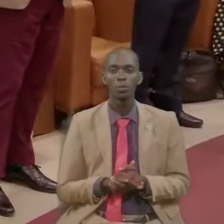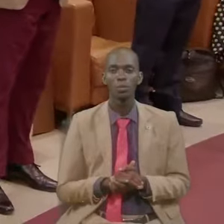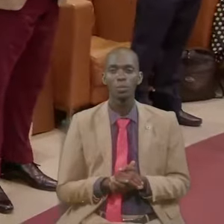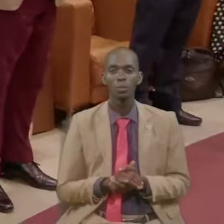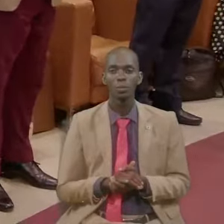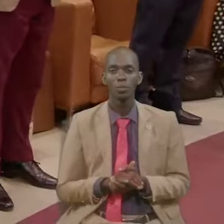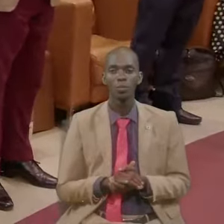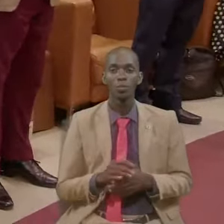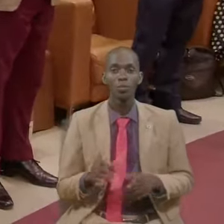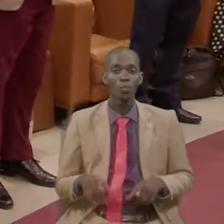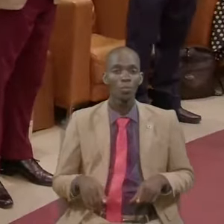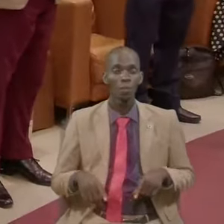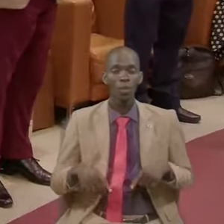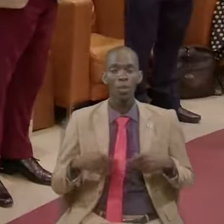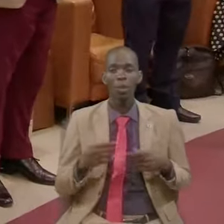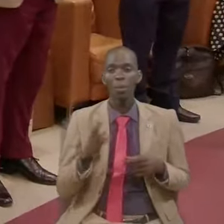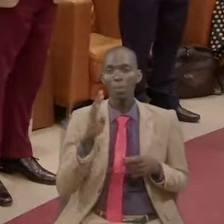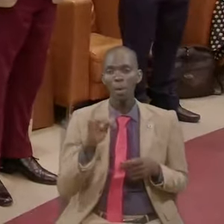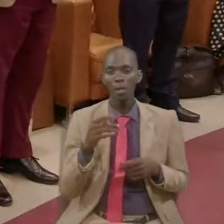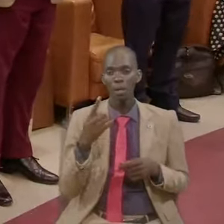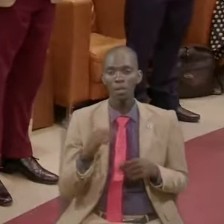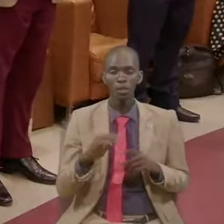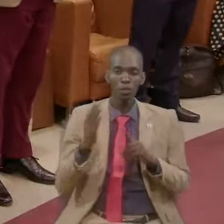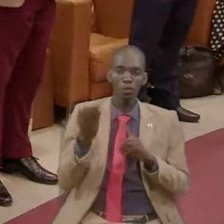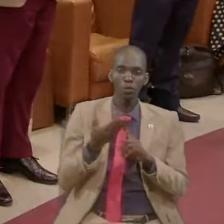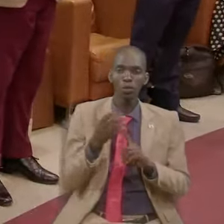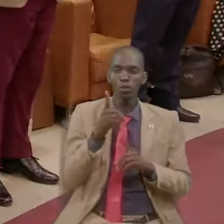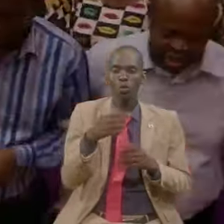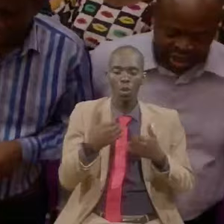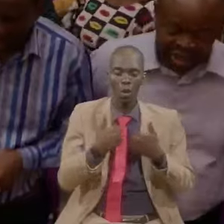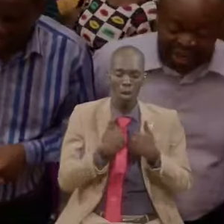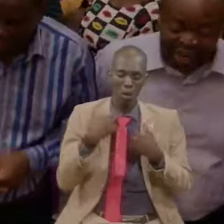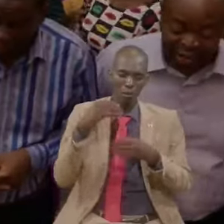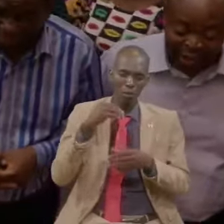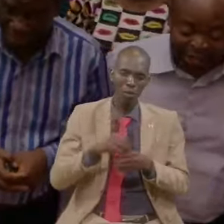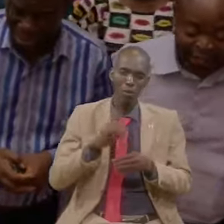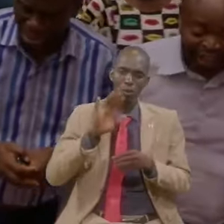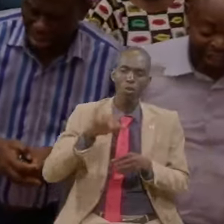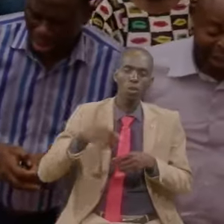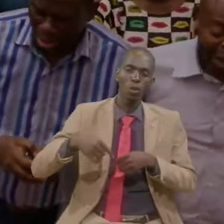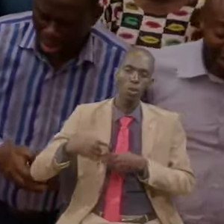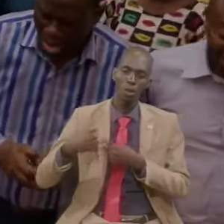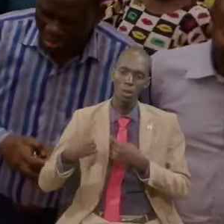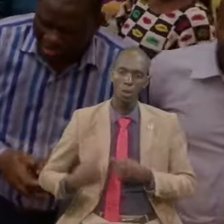the conviction you have in your heart.